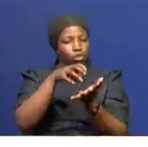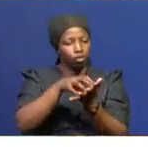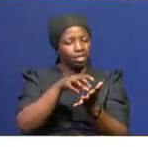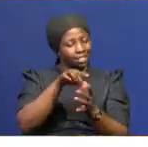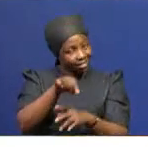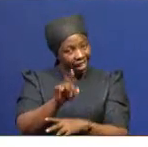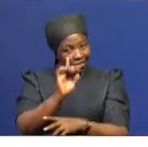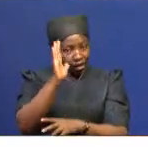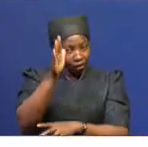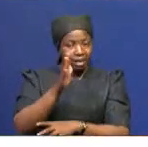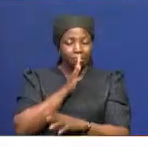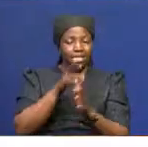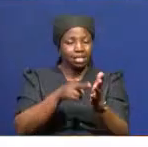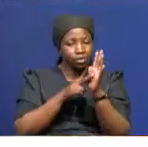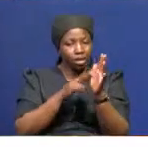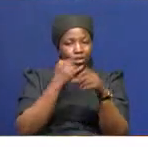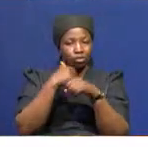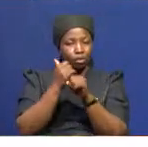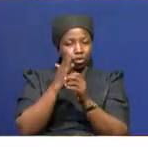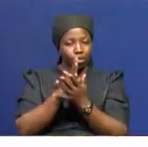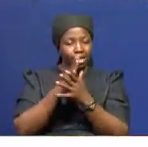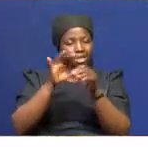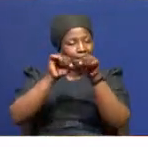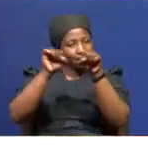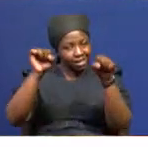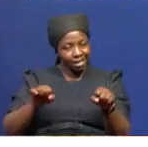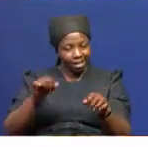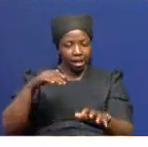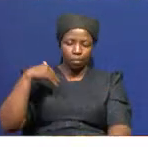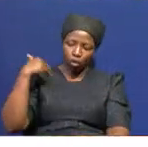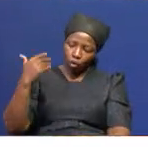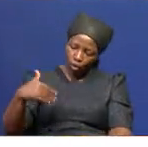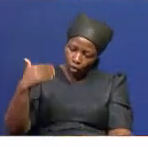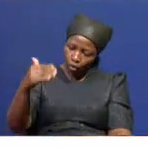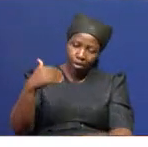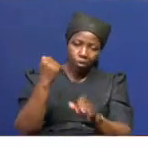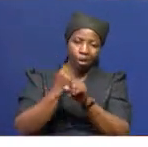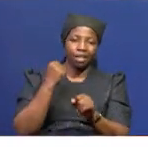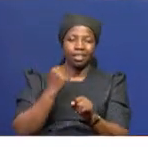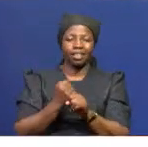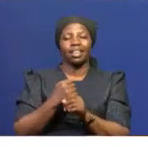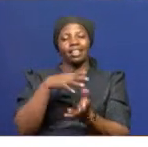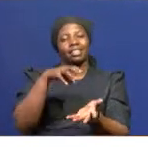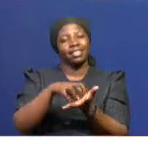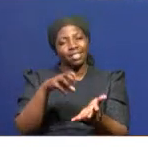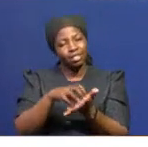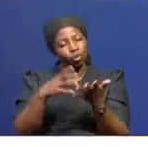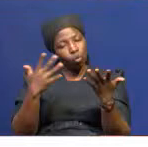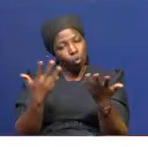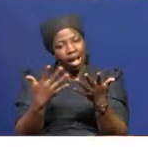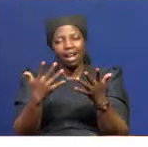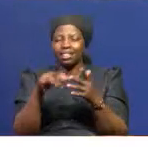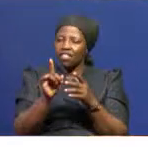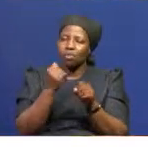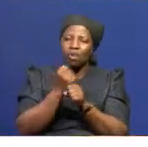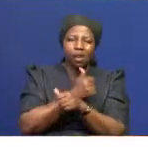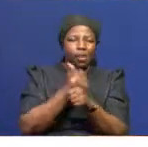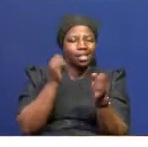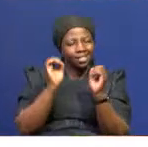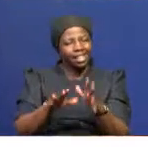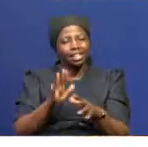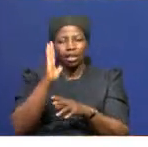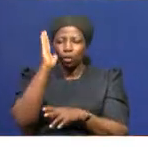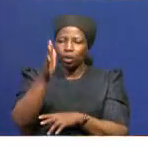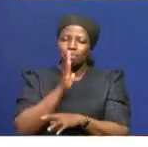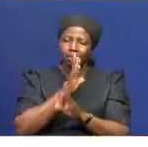be required to ensure that the system is always functioning, and instances of fault, it shall be reported